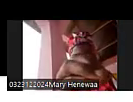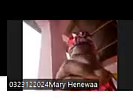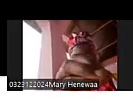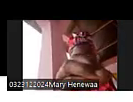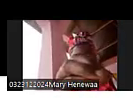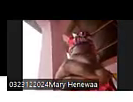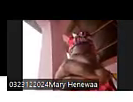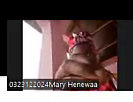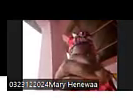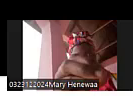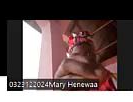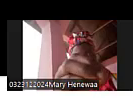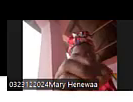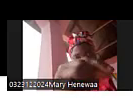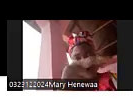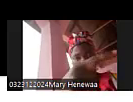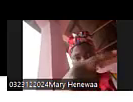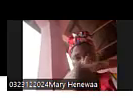O.